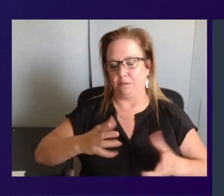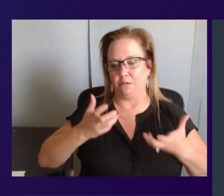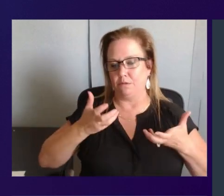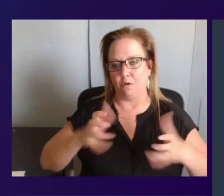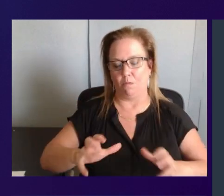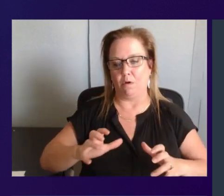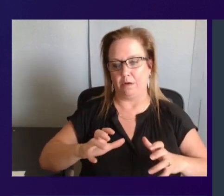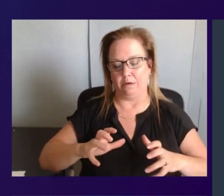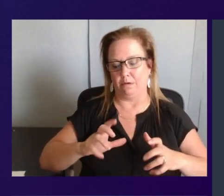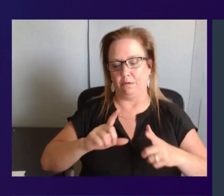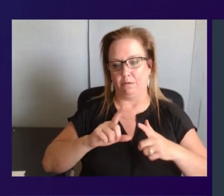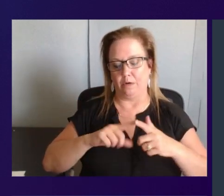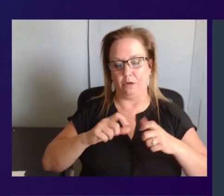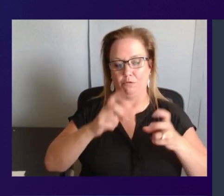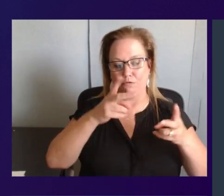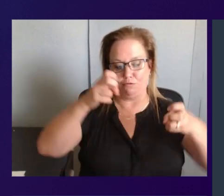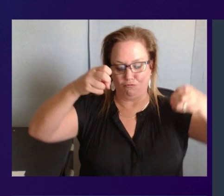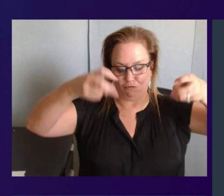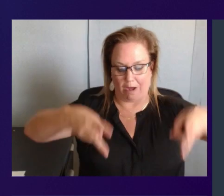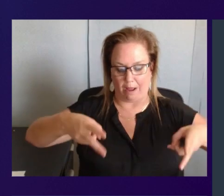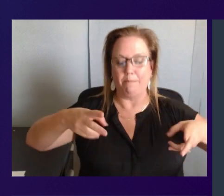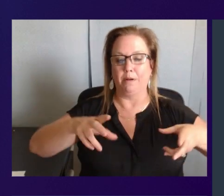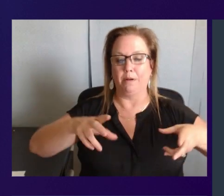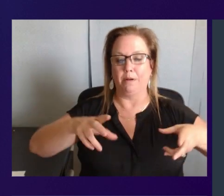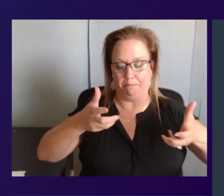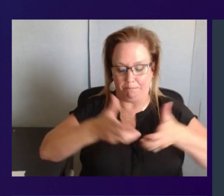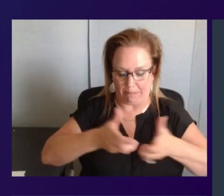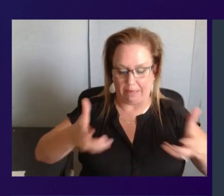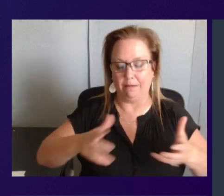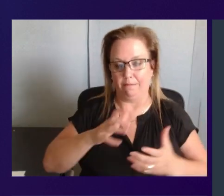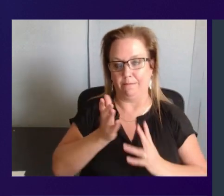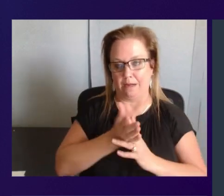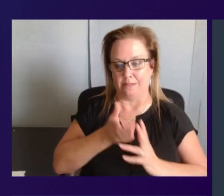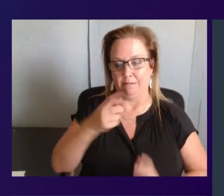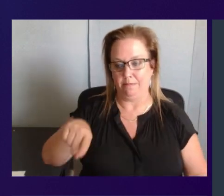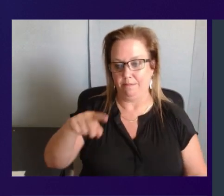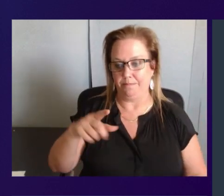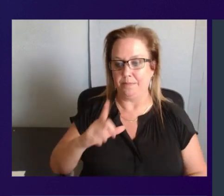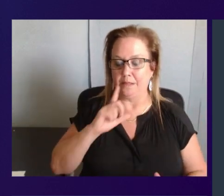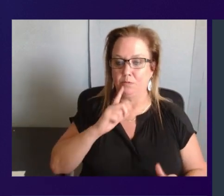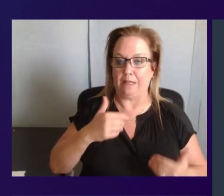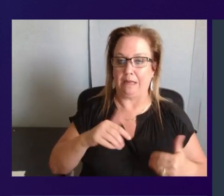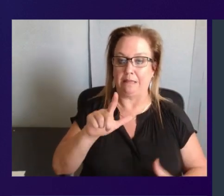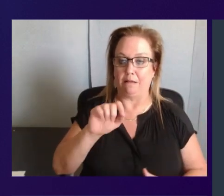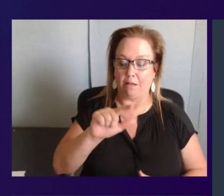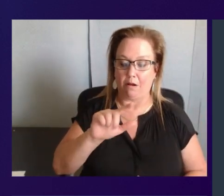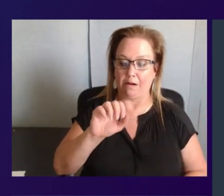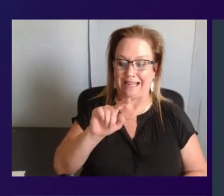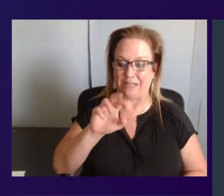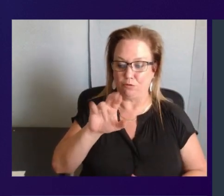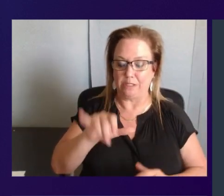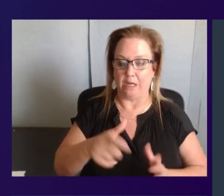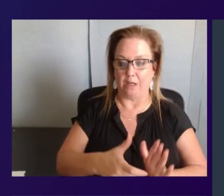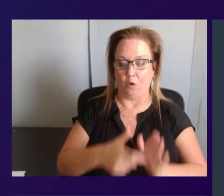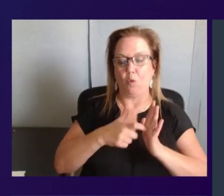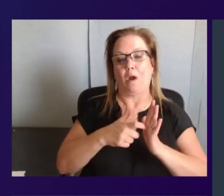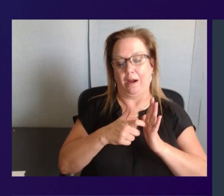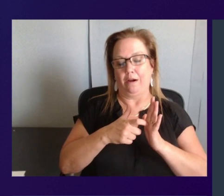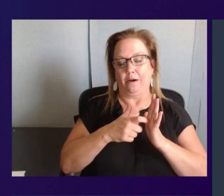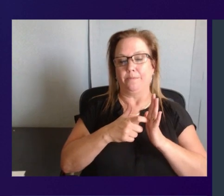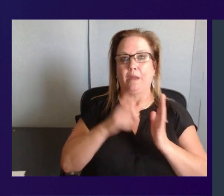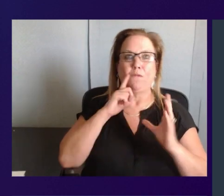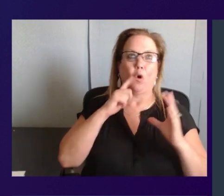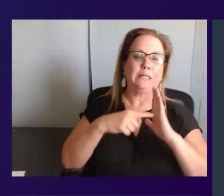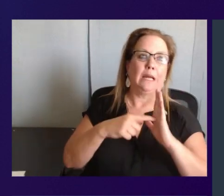drop incredibly large logs on them. What they really want is when they get the log entries they require for their troubleshooting. So, for